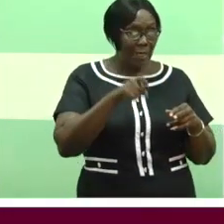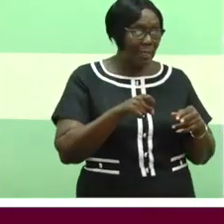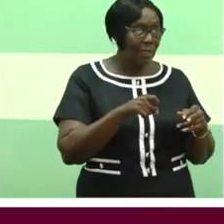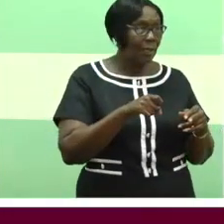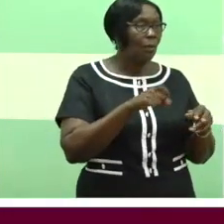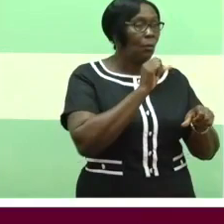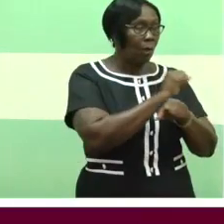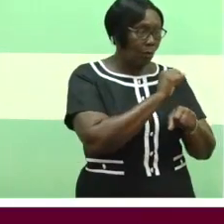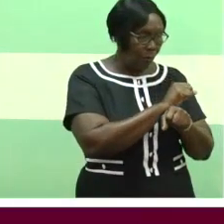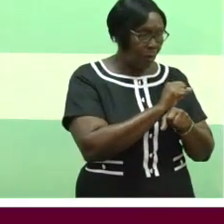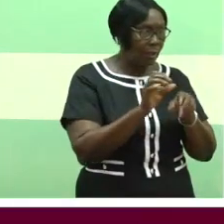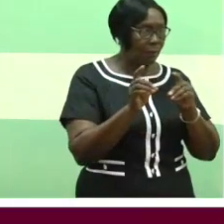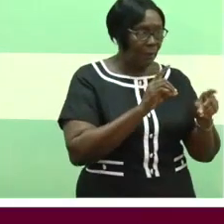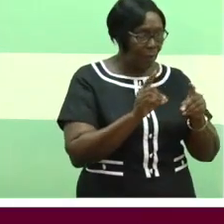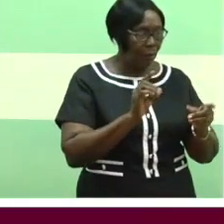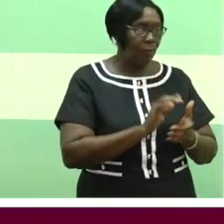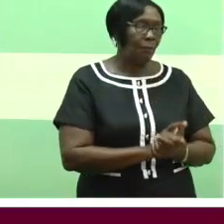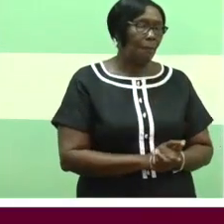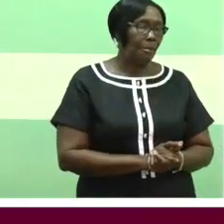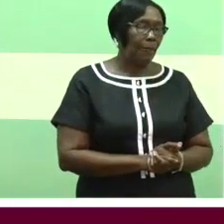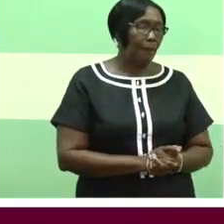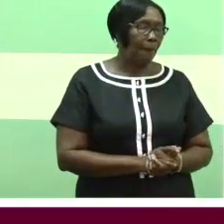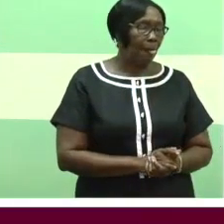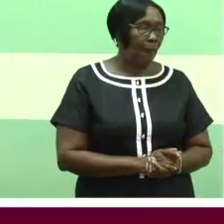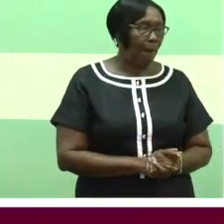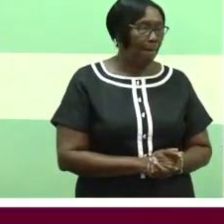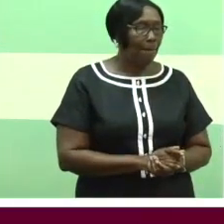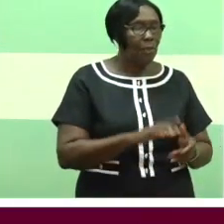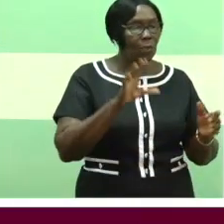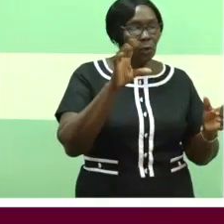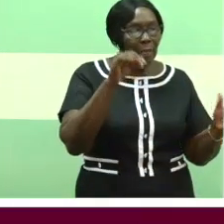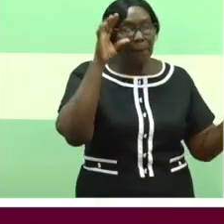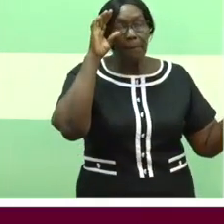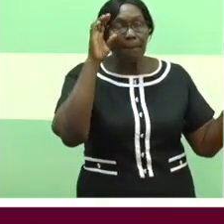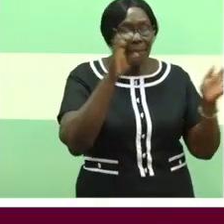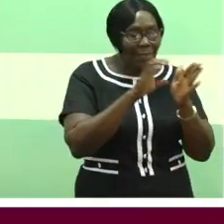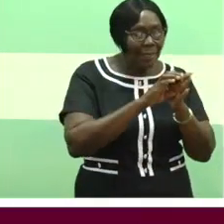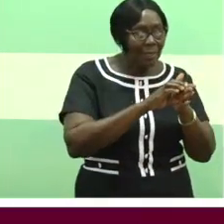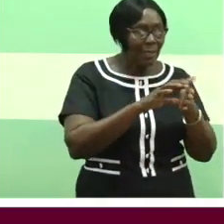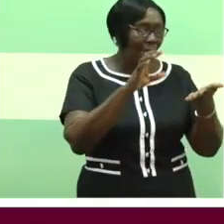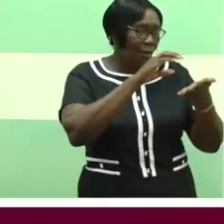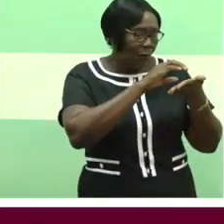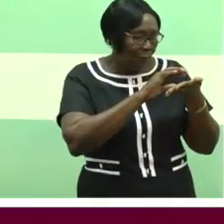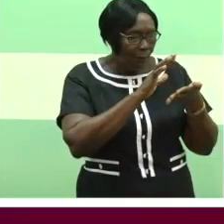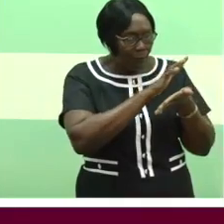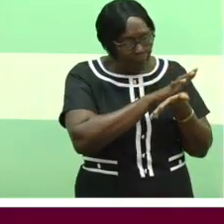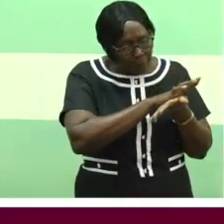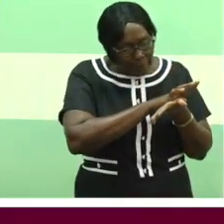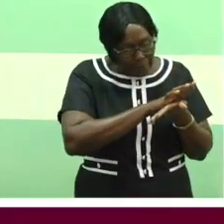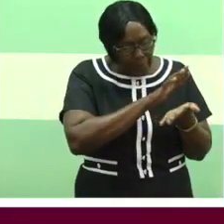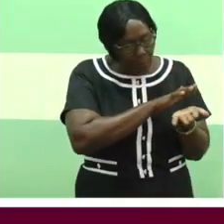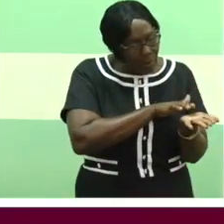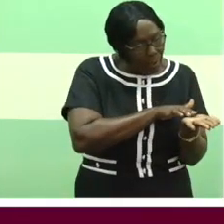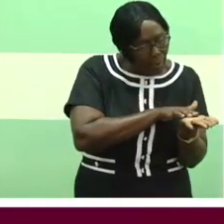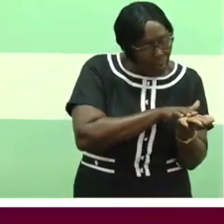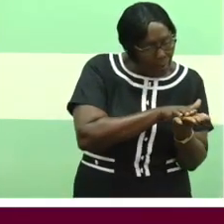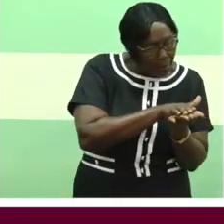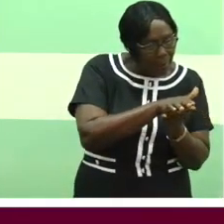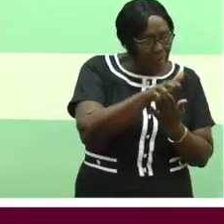needs to be where the work is being done. Source and laminate pictures for the activity. So I have